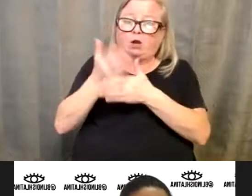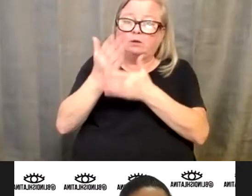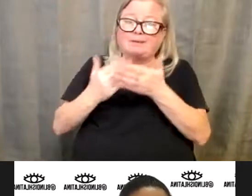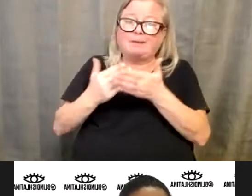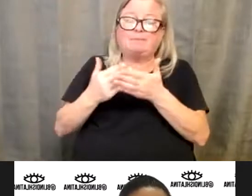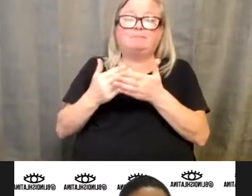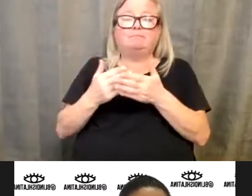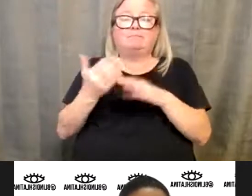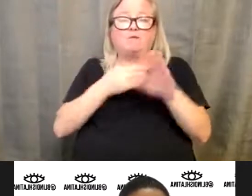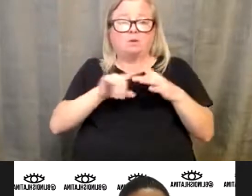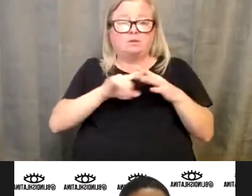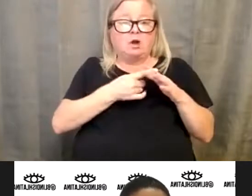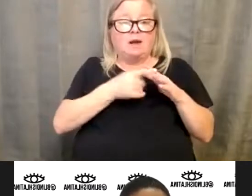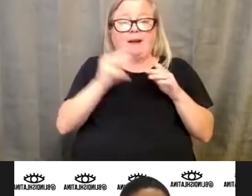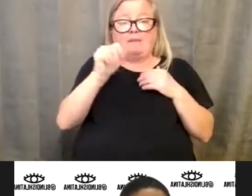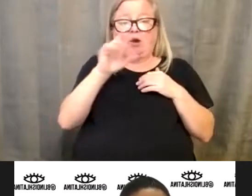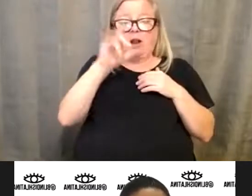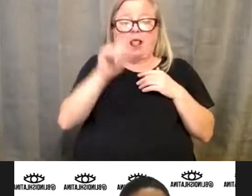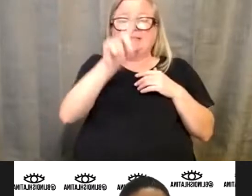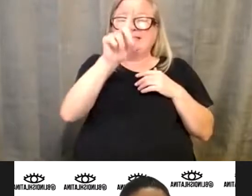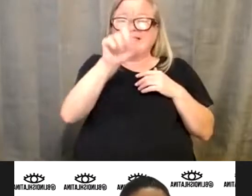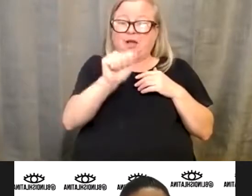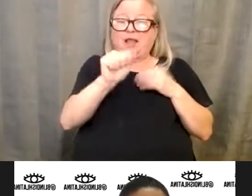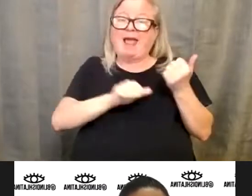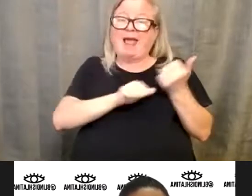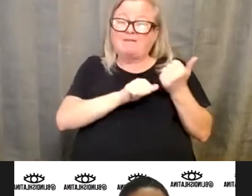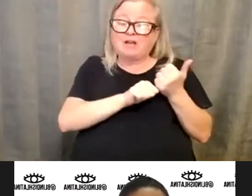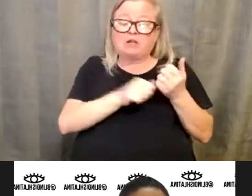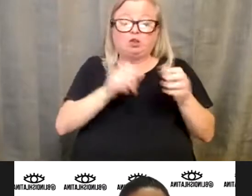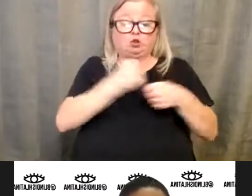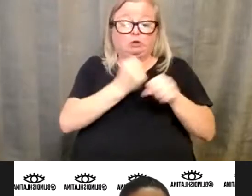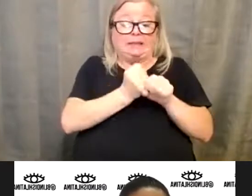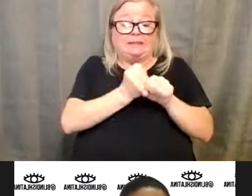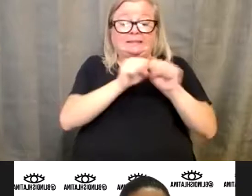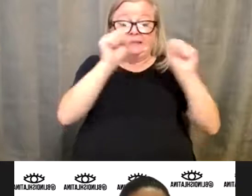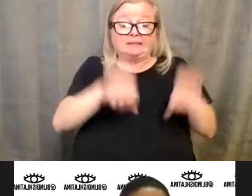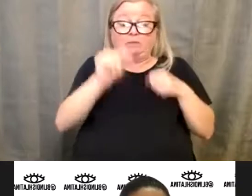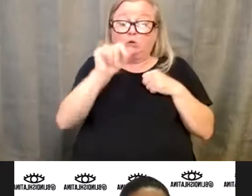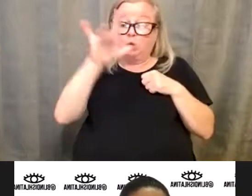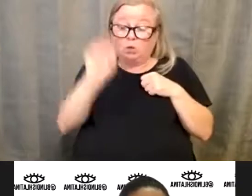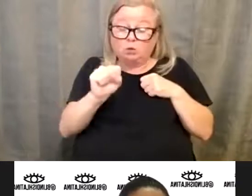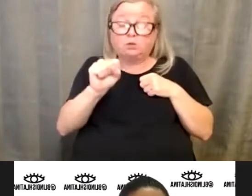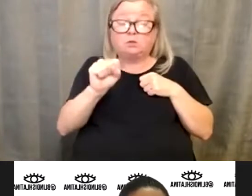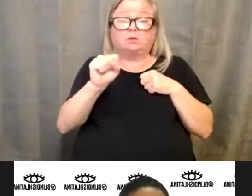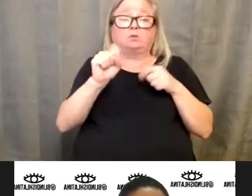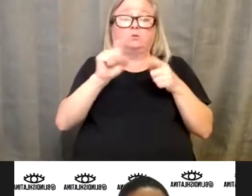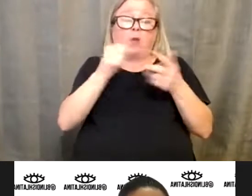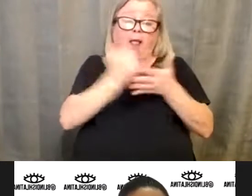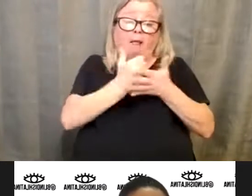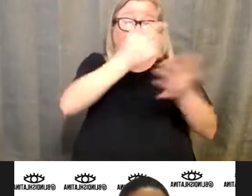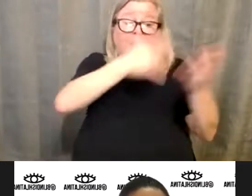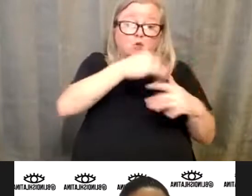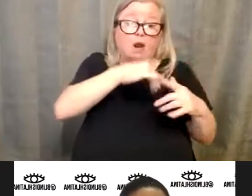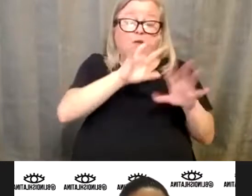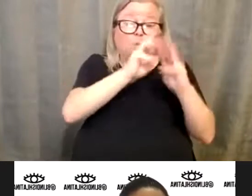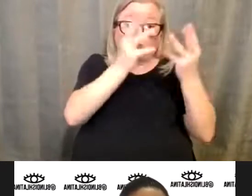Mariella is a disability advocate who creates systems and tools that help people interact better with the world around them. She has worked in